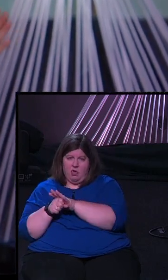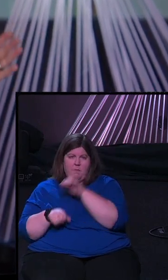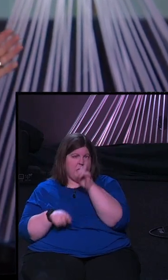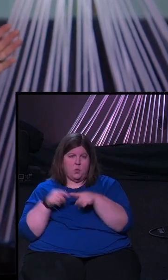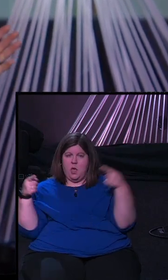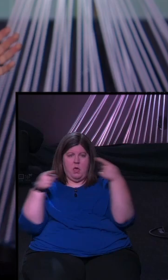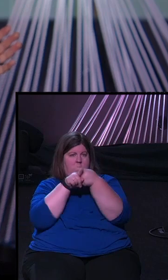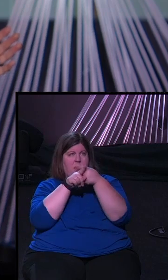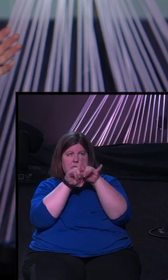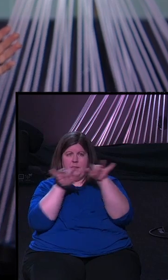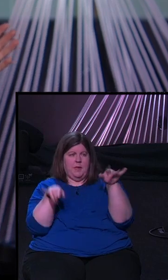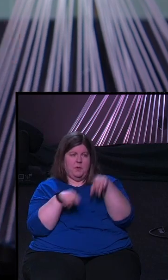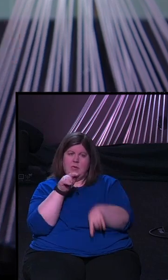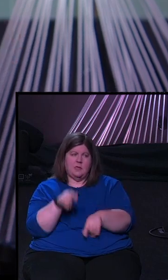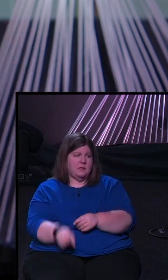are incompatible.